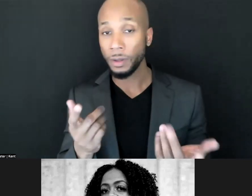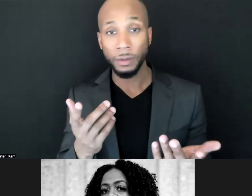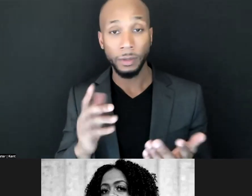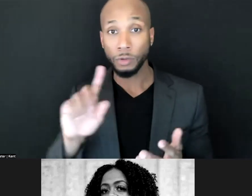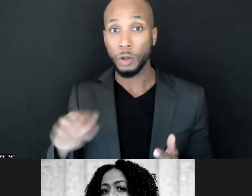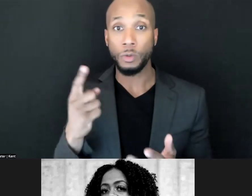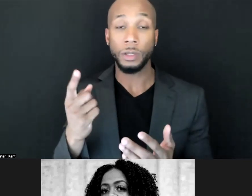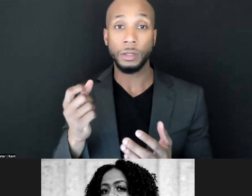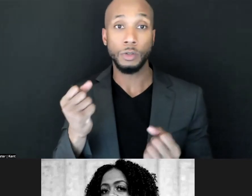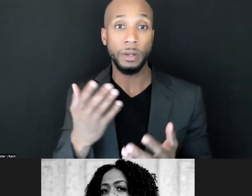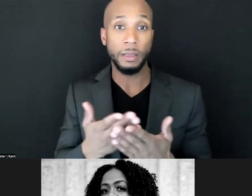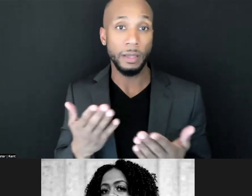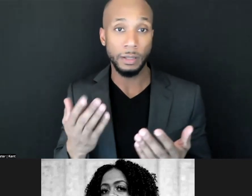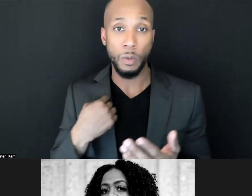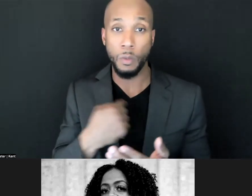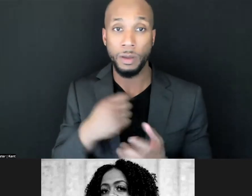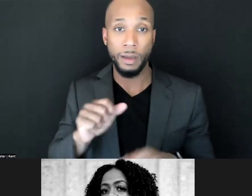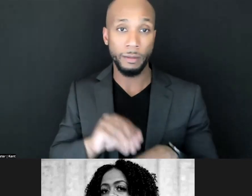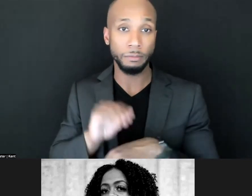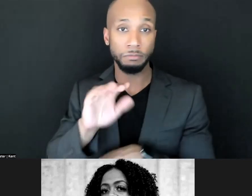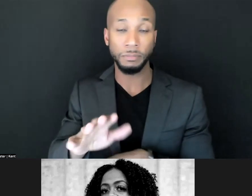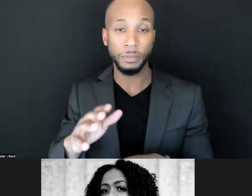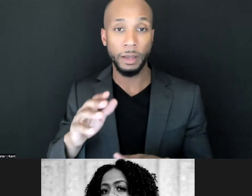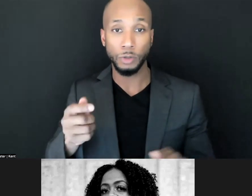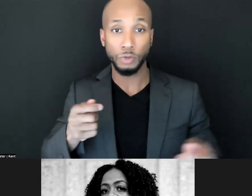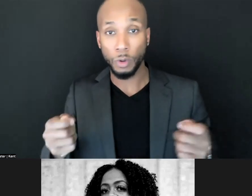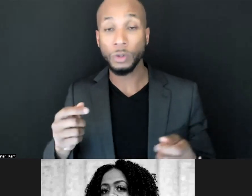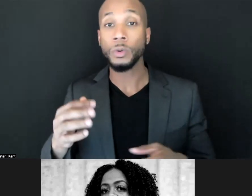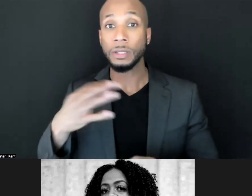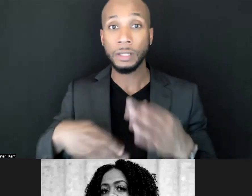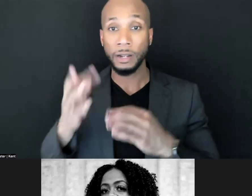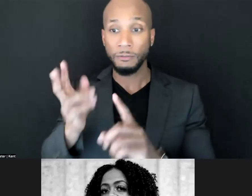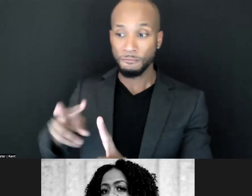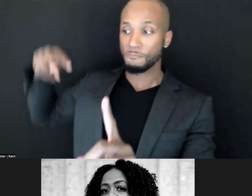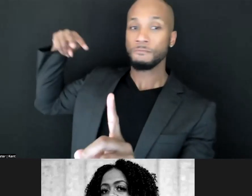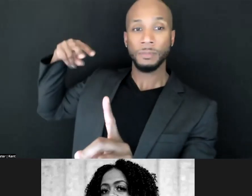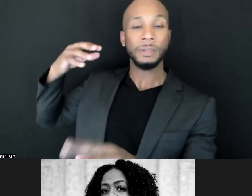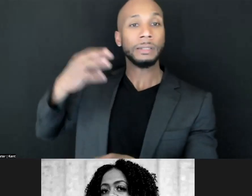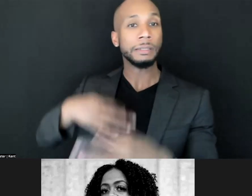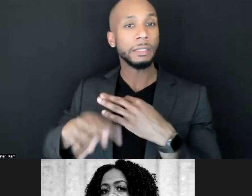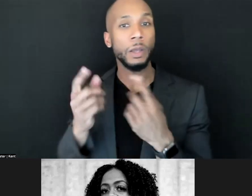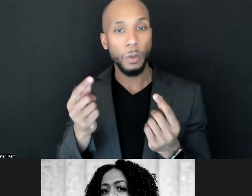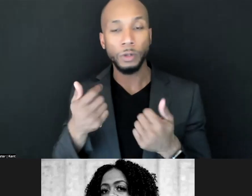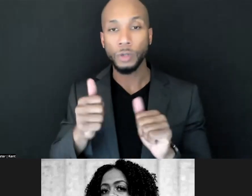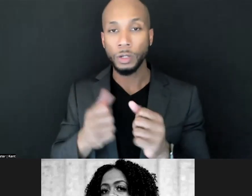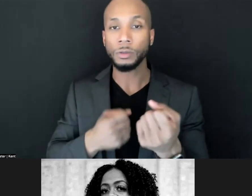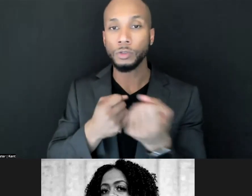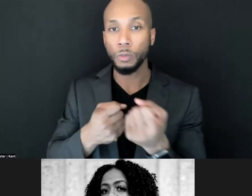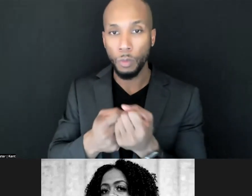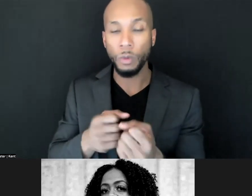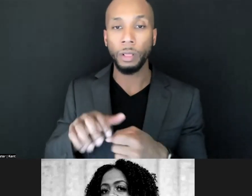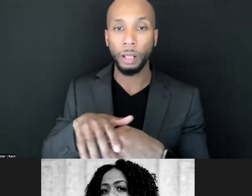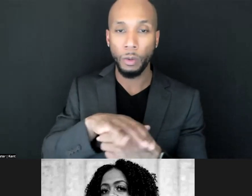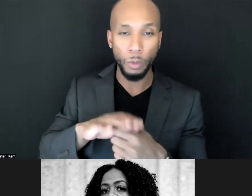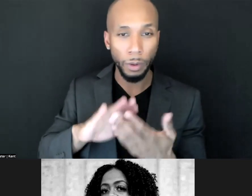things that you can affect or control, and so instead of looking at the big picture, try and support your local community. Try